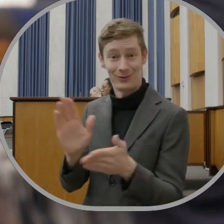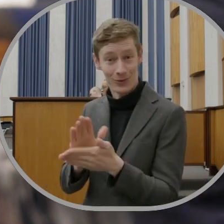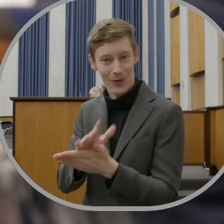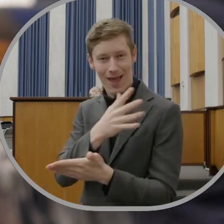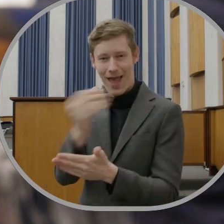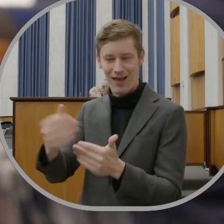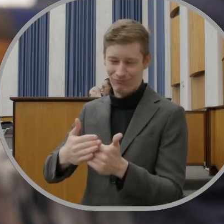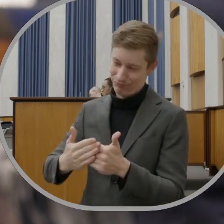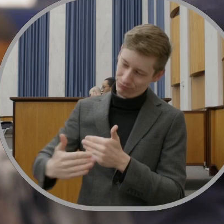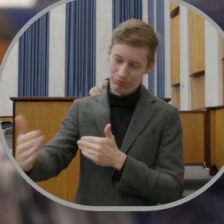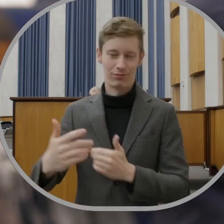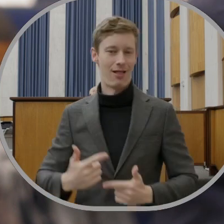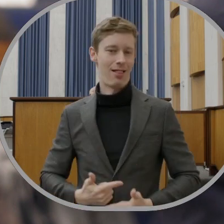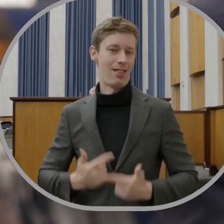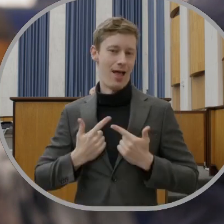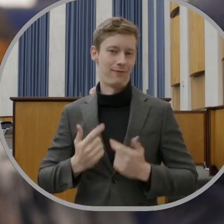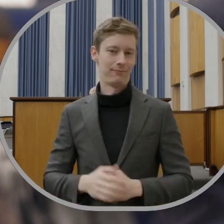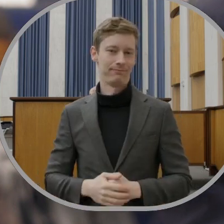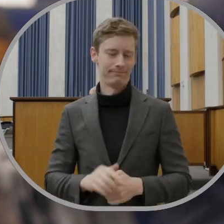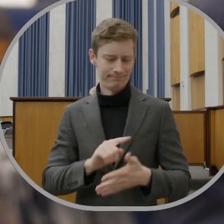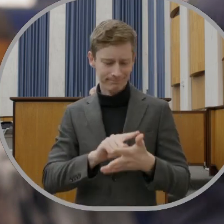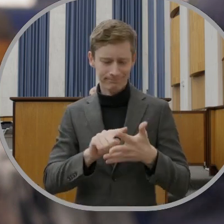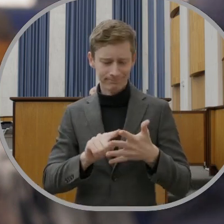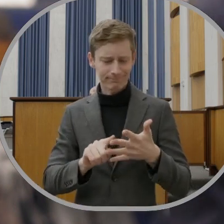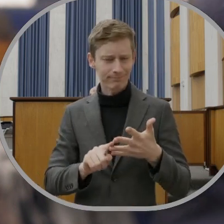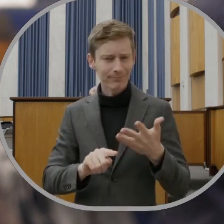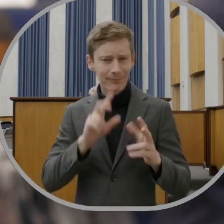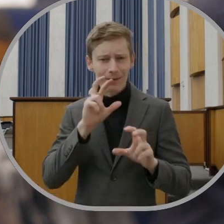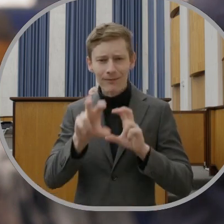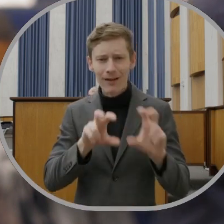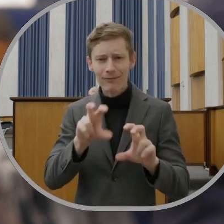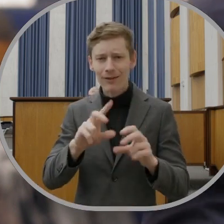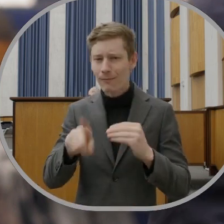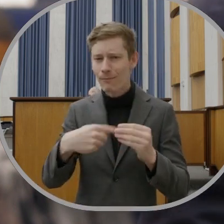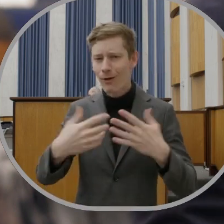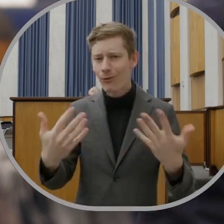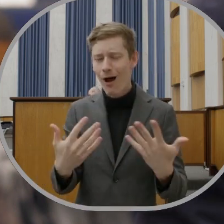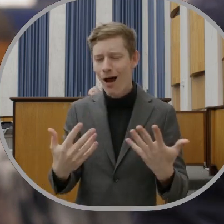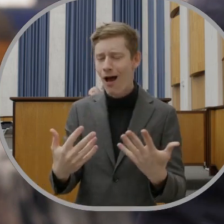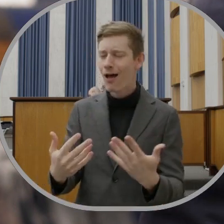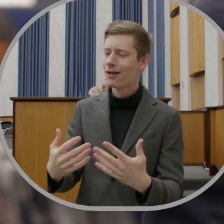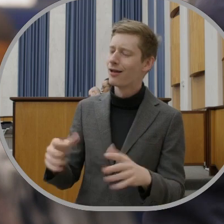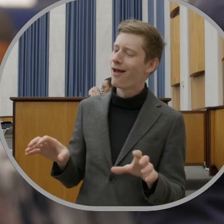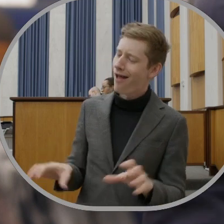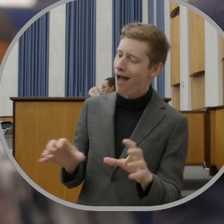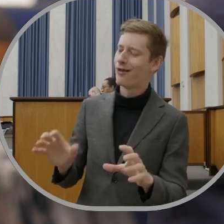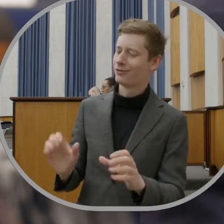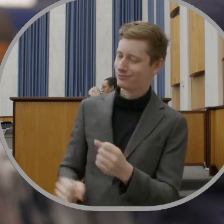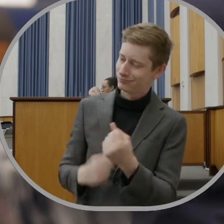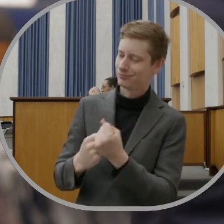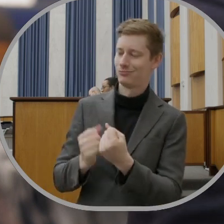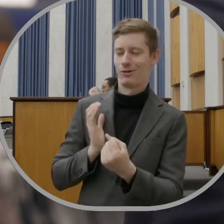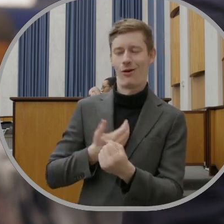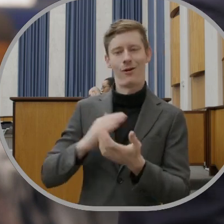life. These investments are about activating our communities and creating strong foundations for our